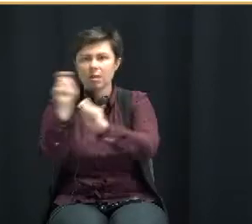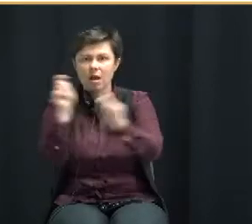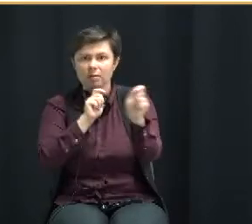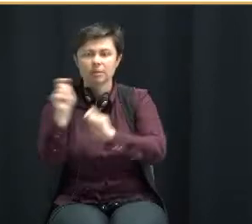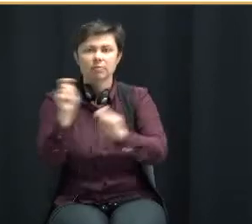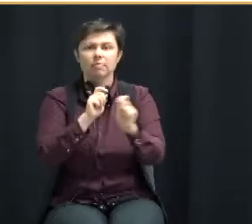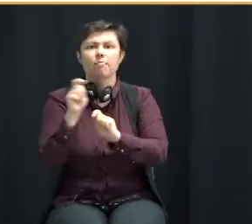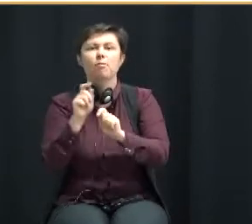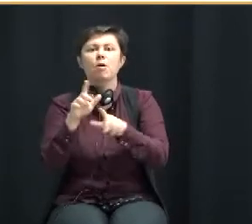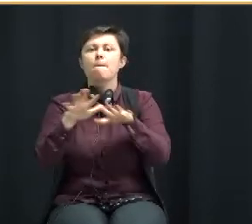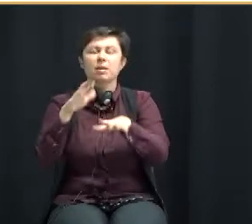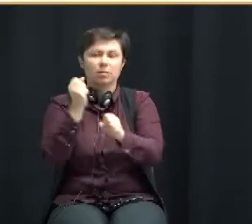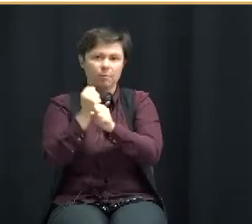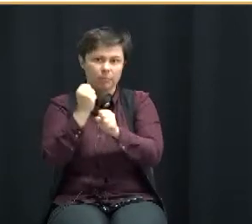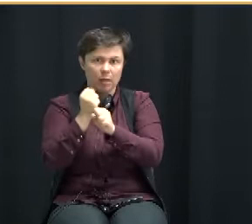public transport,